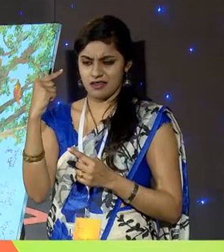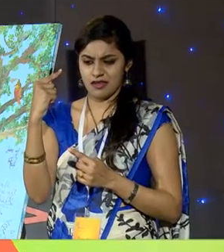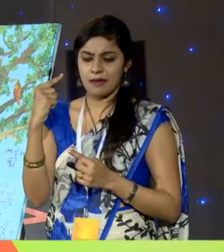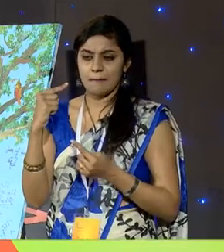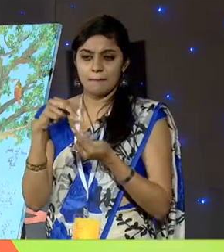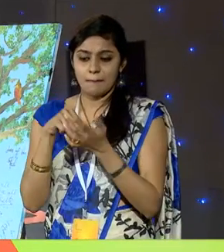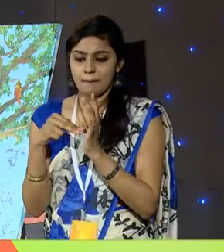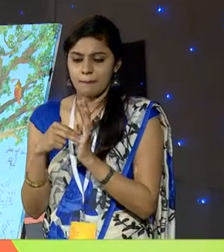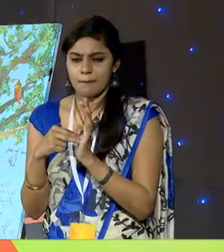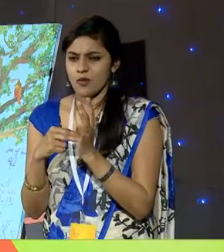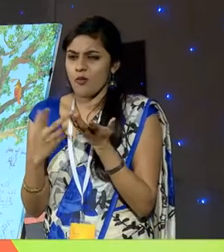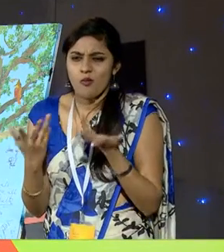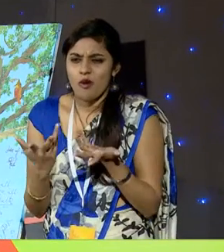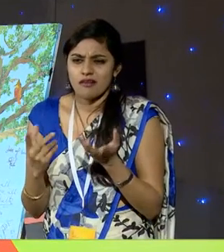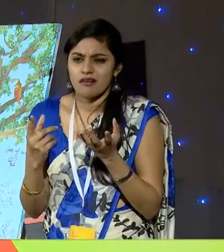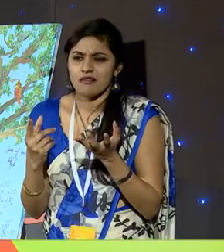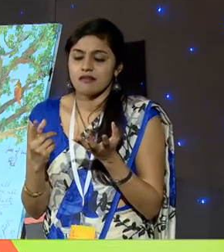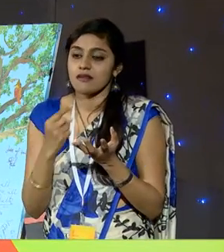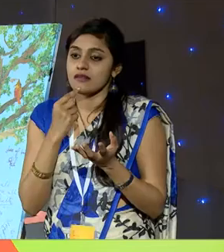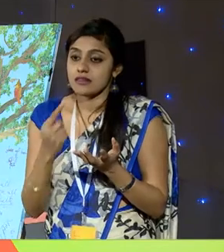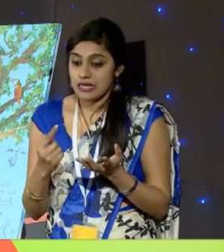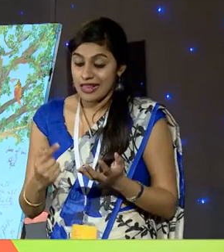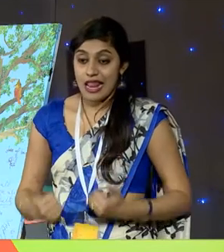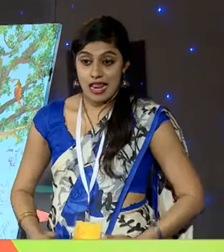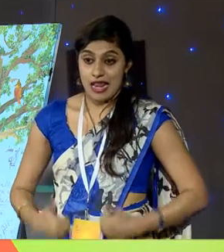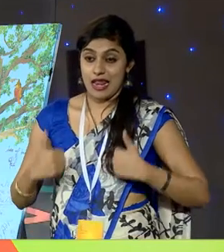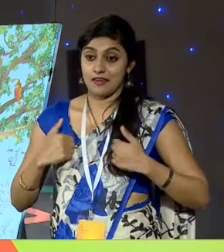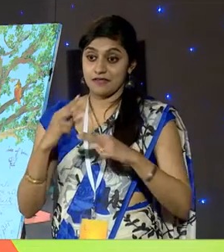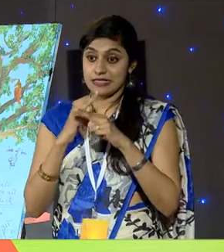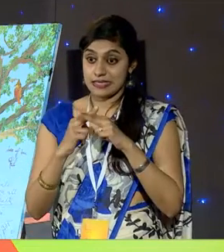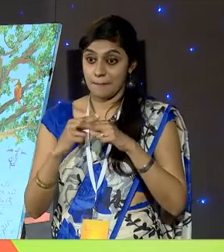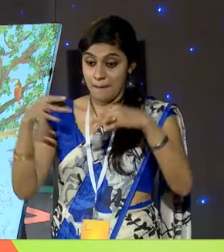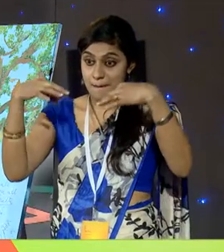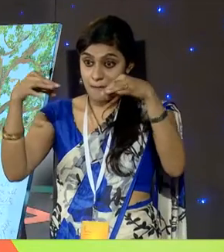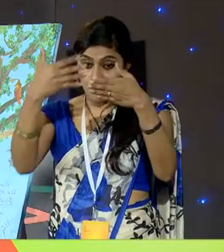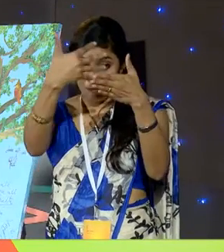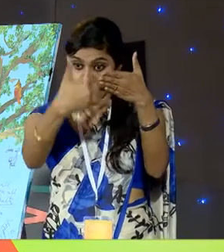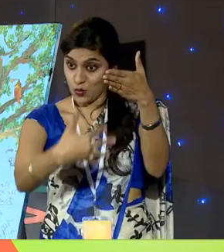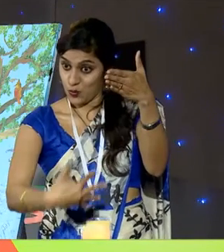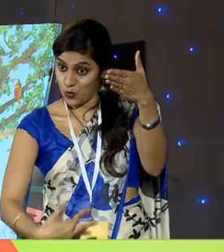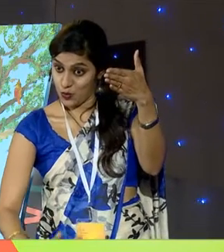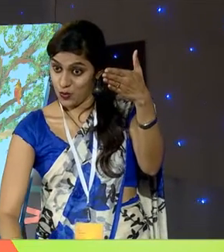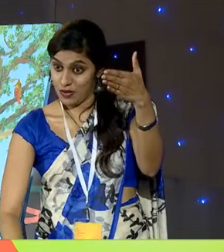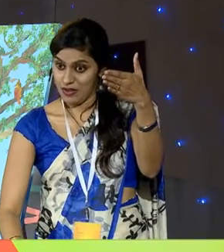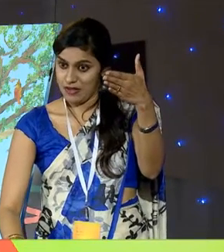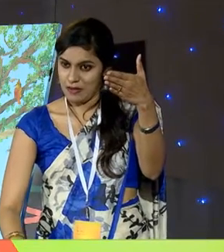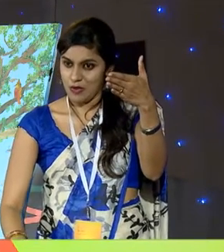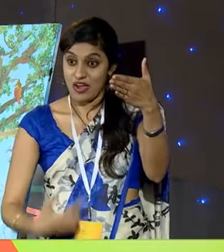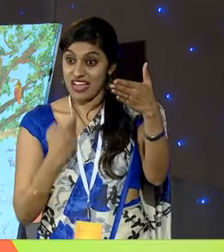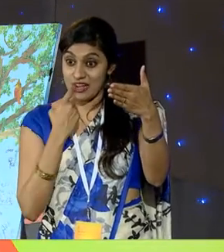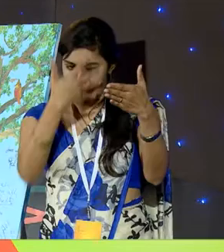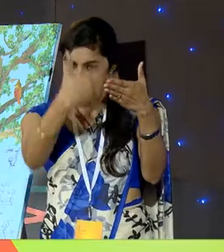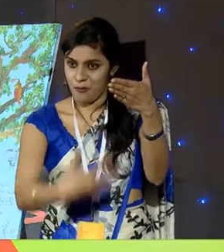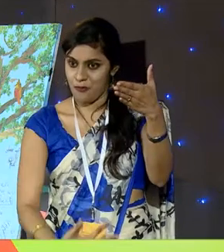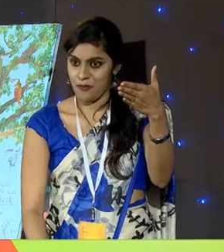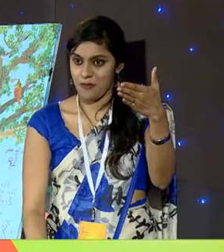use life as an empty sheet and use your determination and foresight as writing